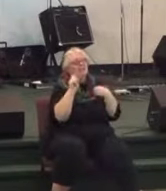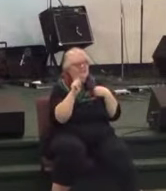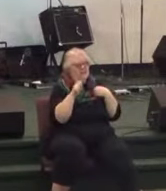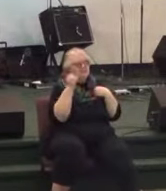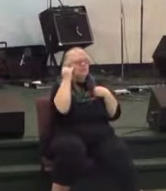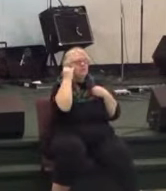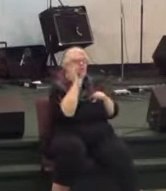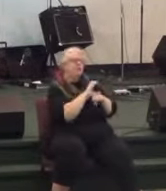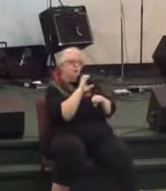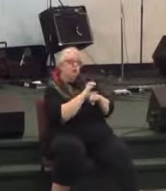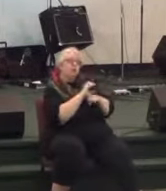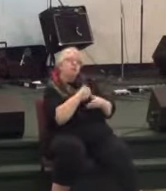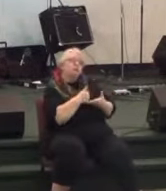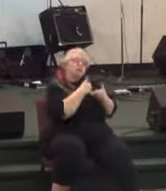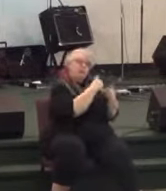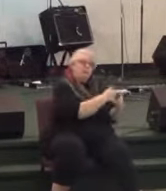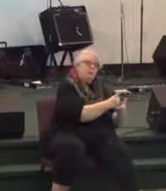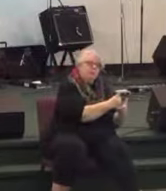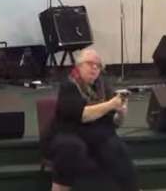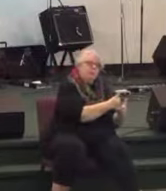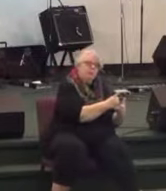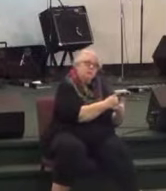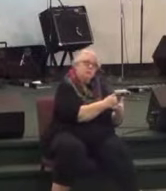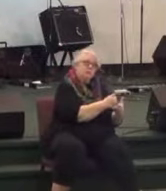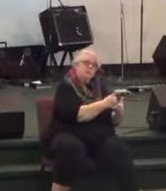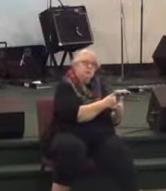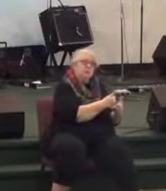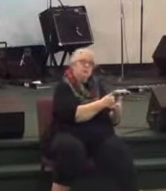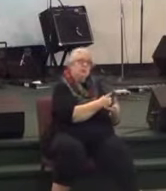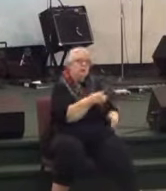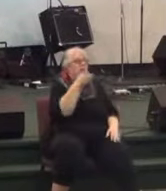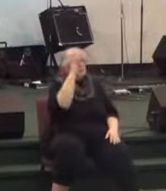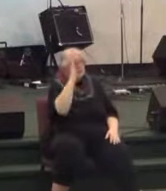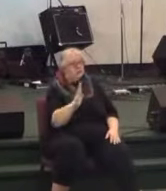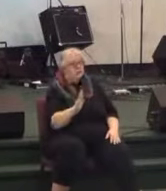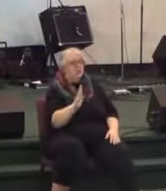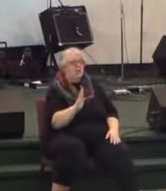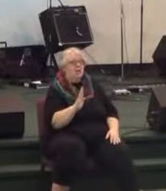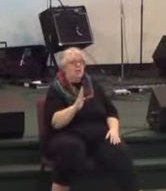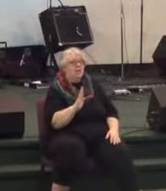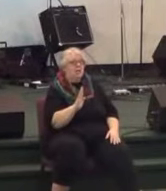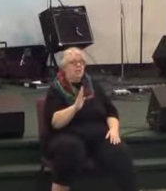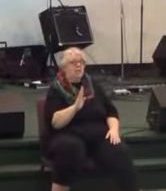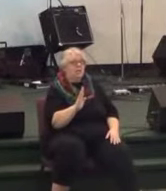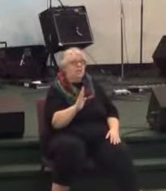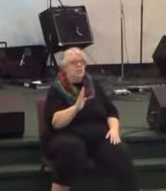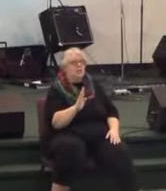authority in place to protect you and me. He didn't put it in place to be our support